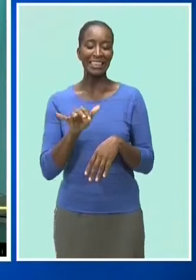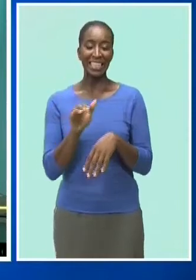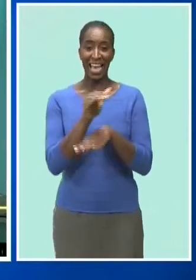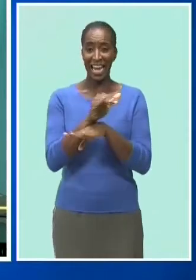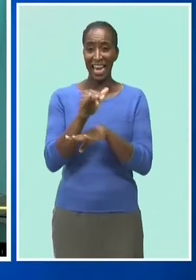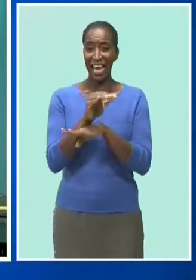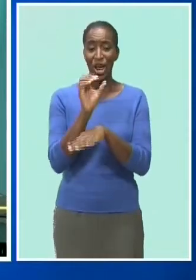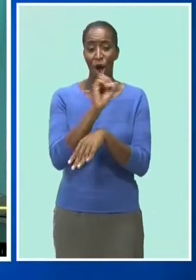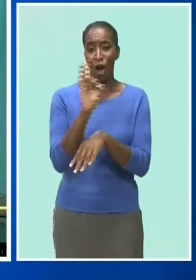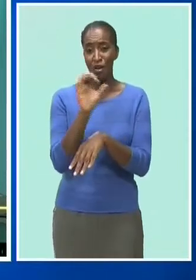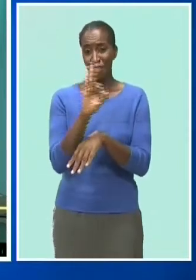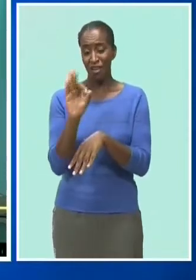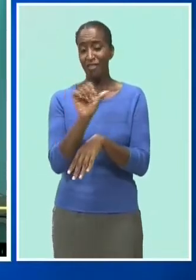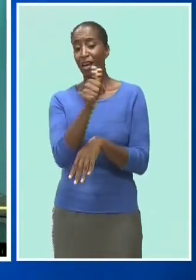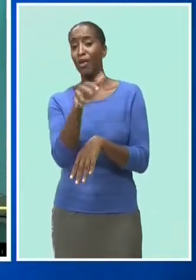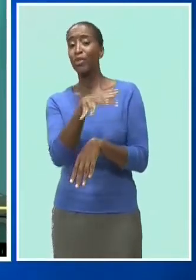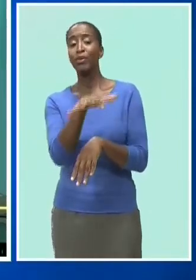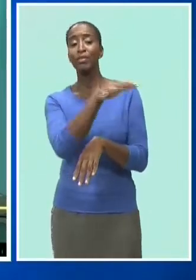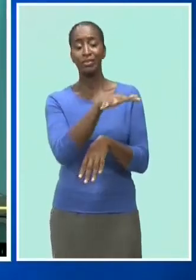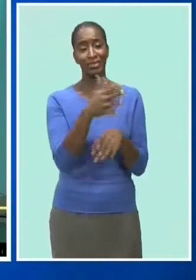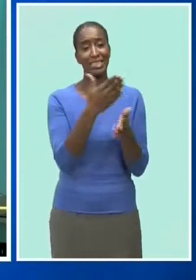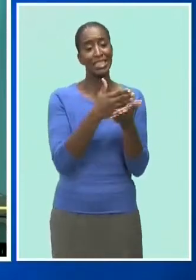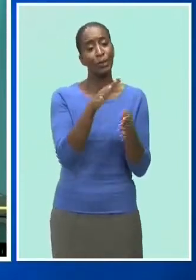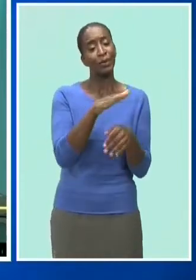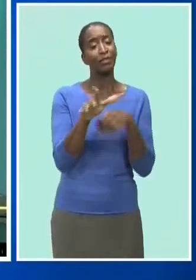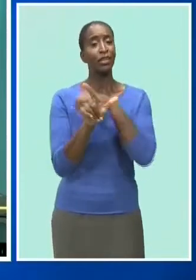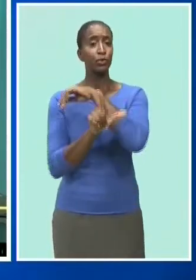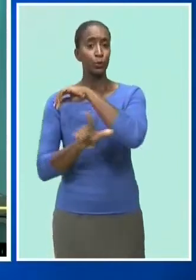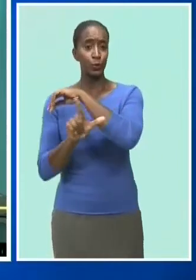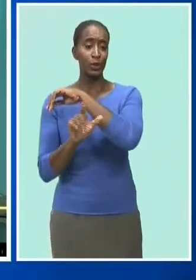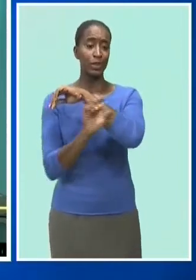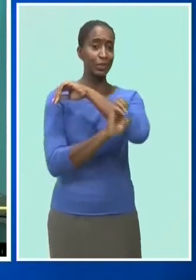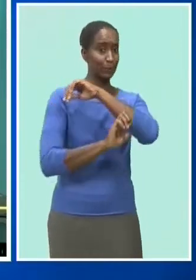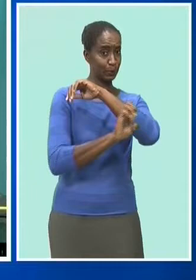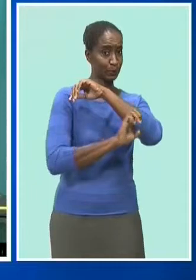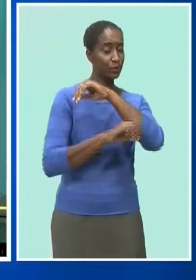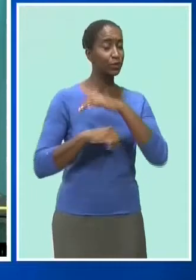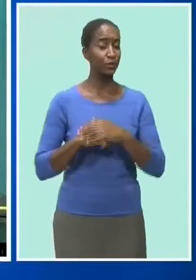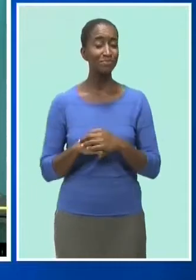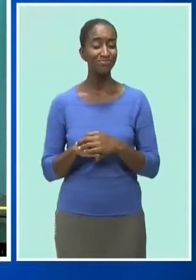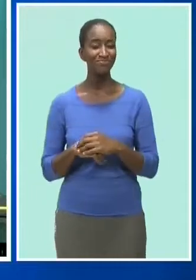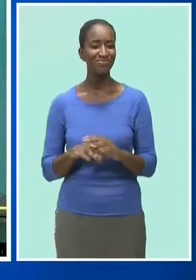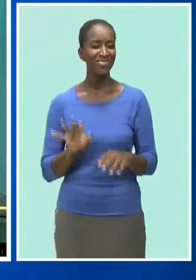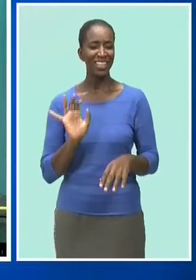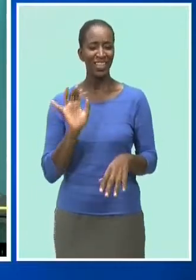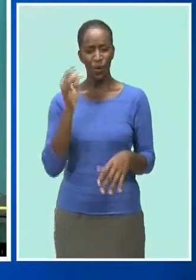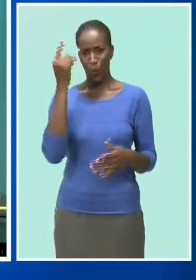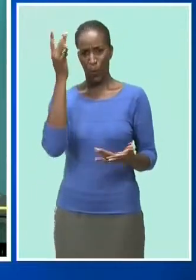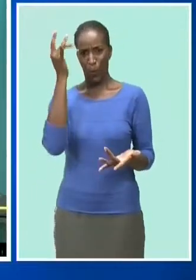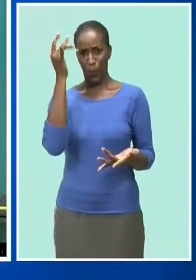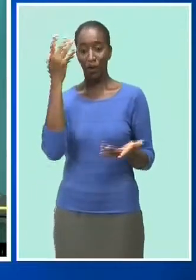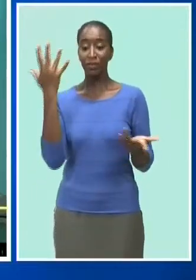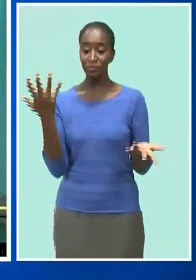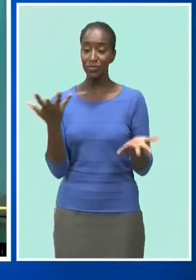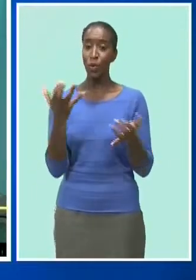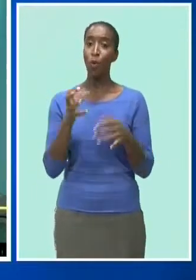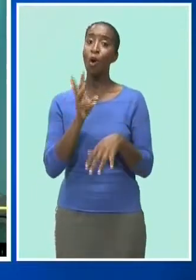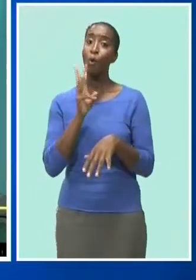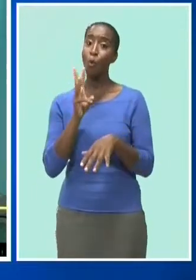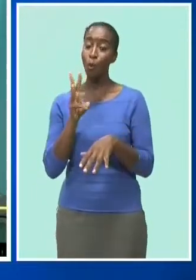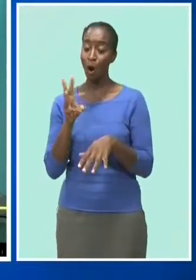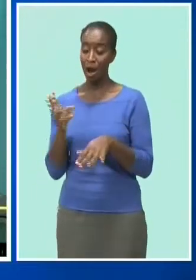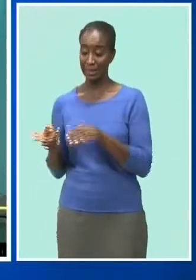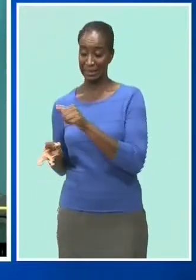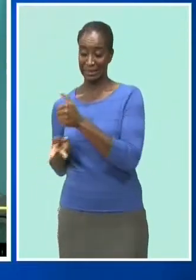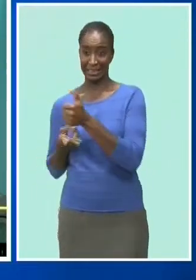to the St. Lucie and parts of St. Peter area. And again, as I said, this is just to make sure that we're maintaining the water balance